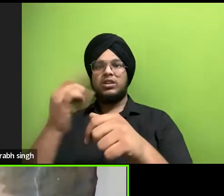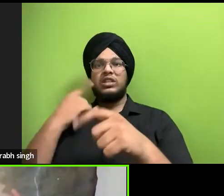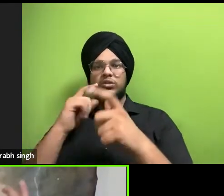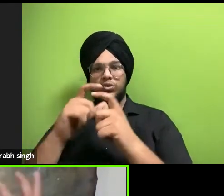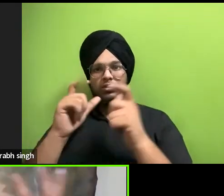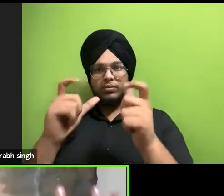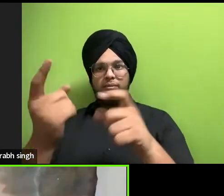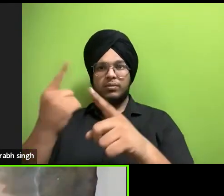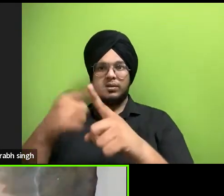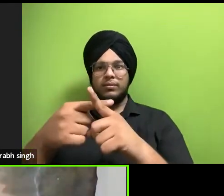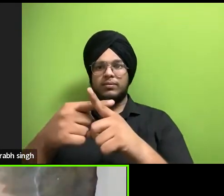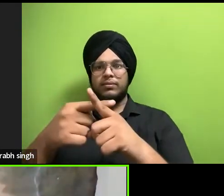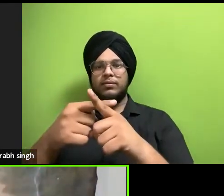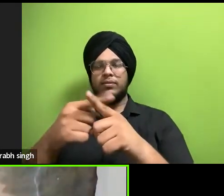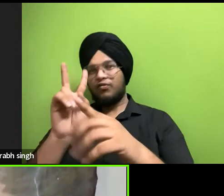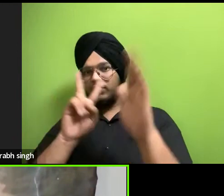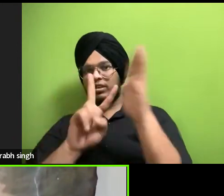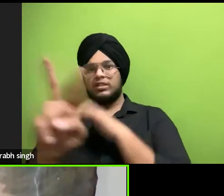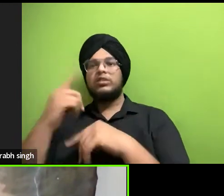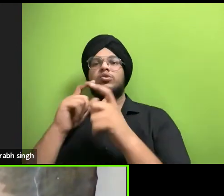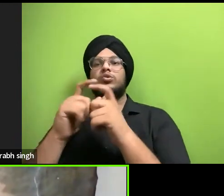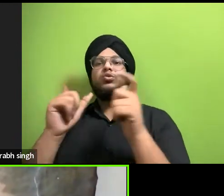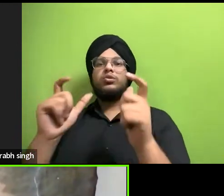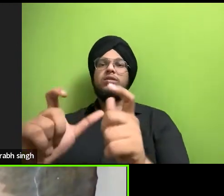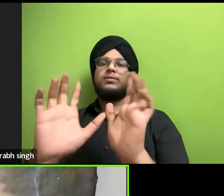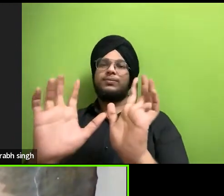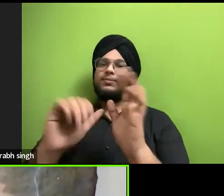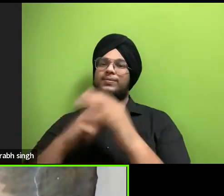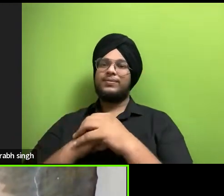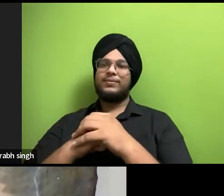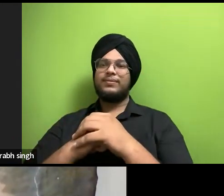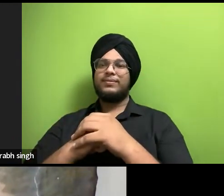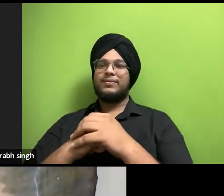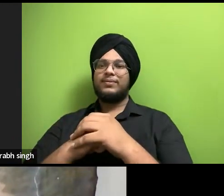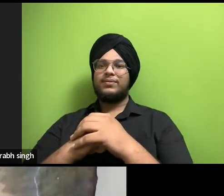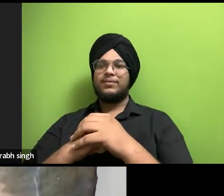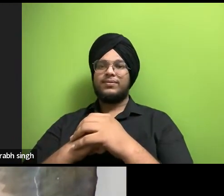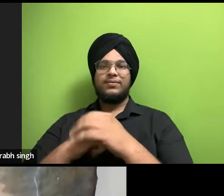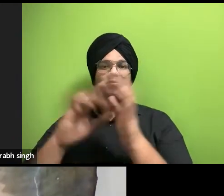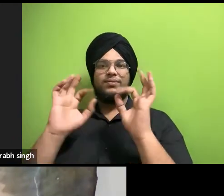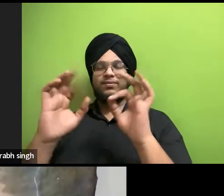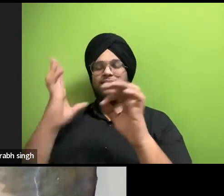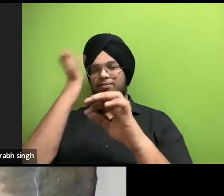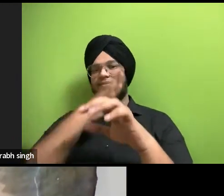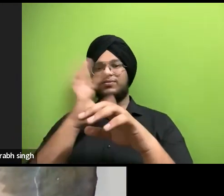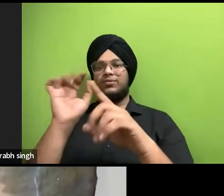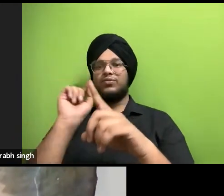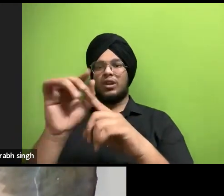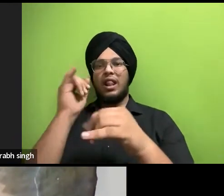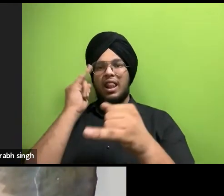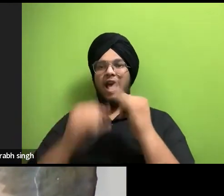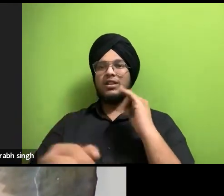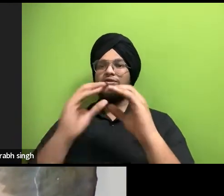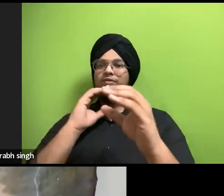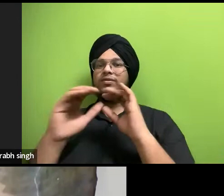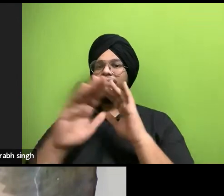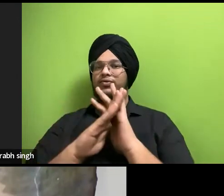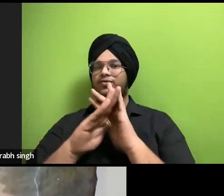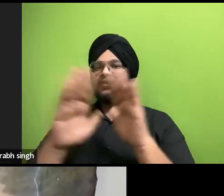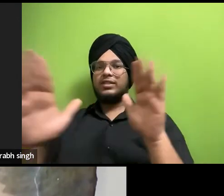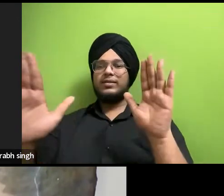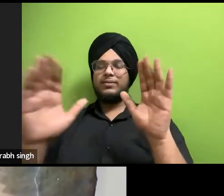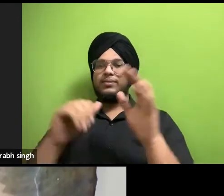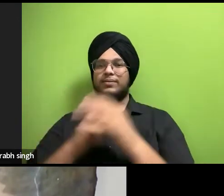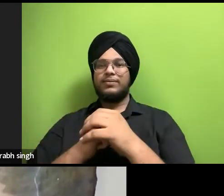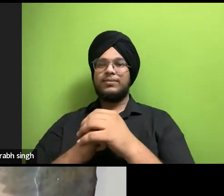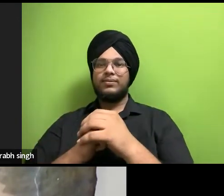institution, as much as the vision of the institution. Well, that's a lovely point to end our conversation on,